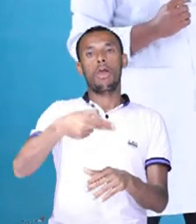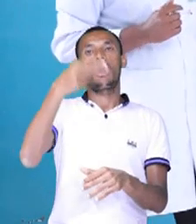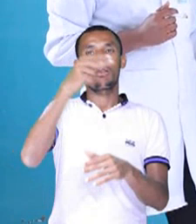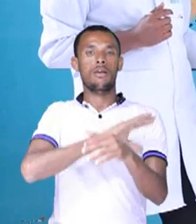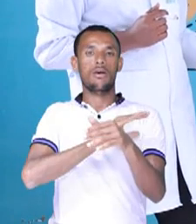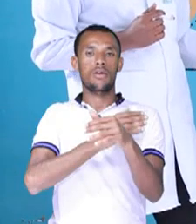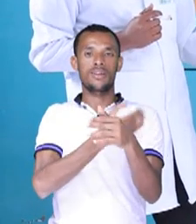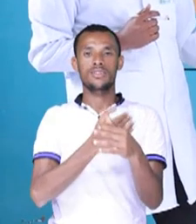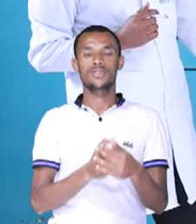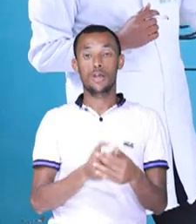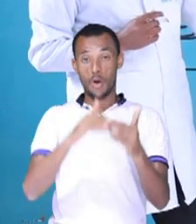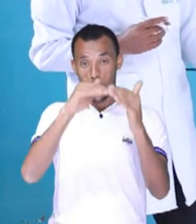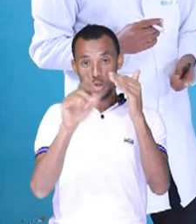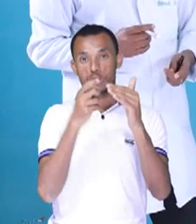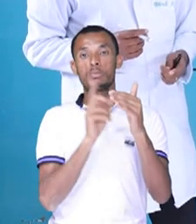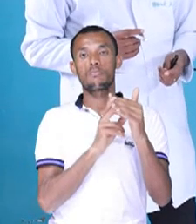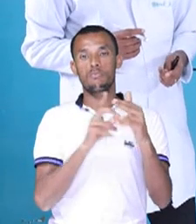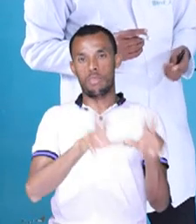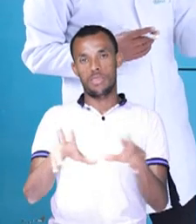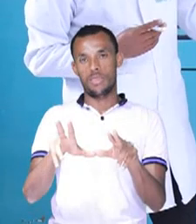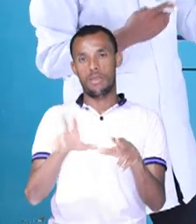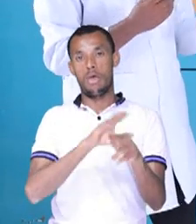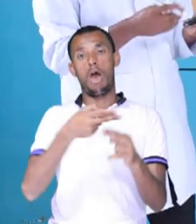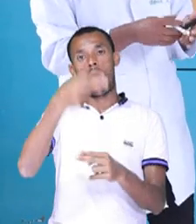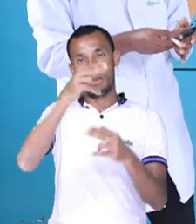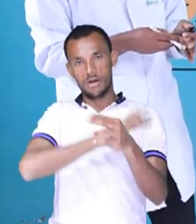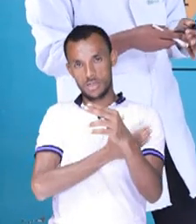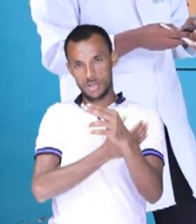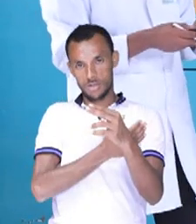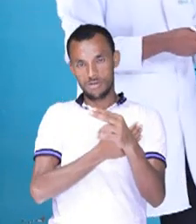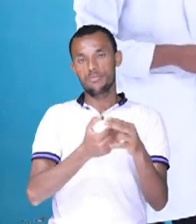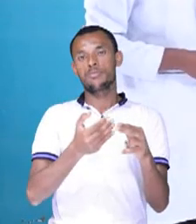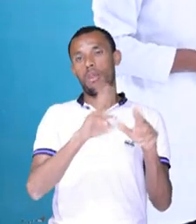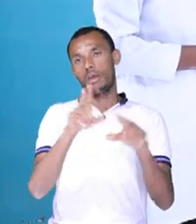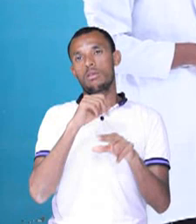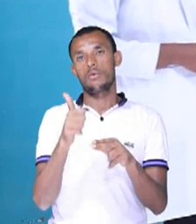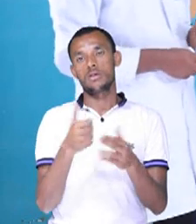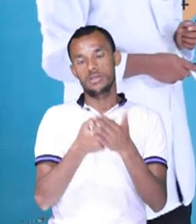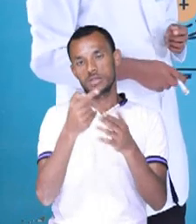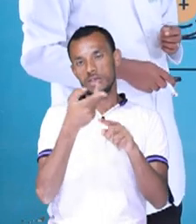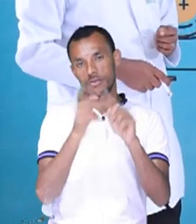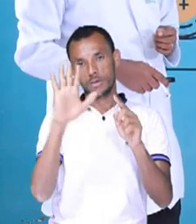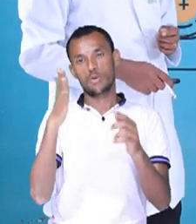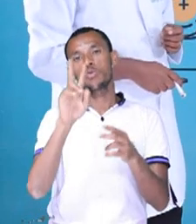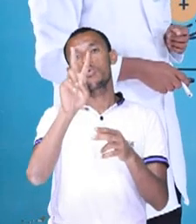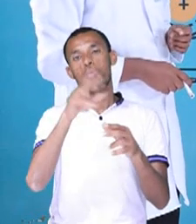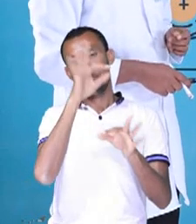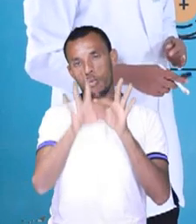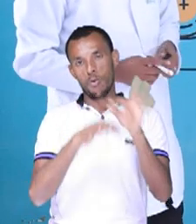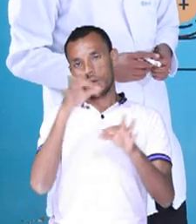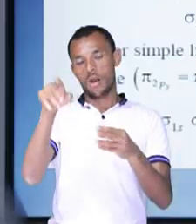level. Exists at higher energy level. This is the difference between the two types of molecular